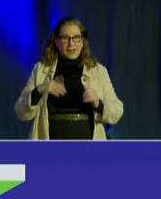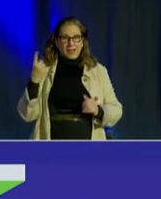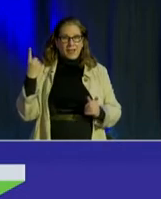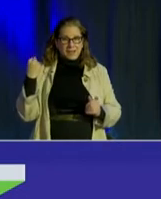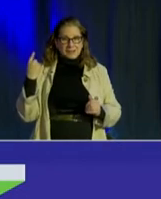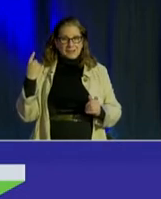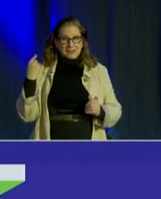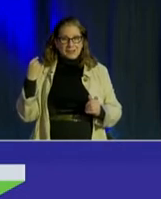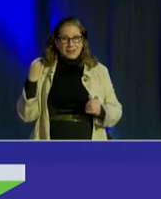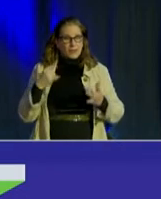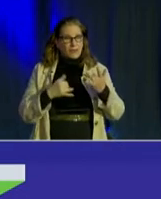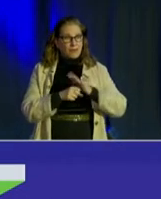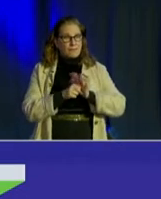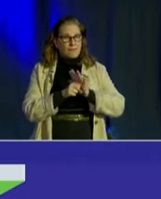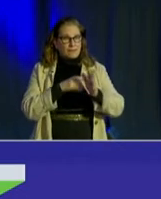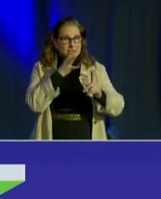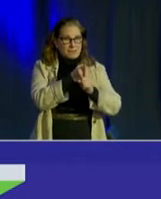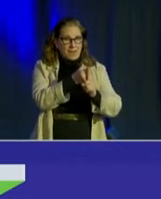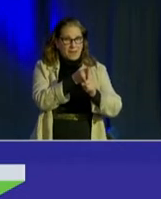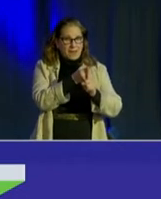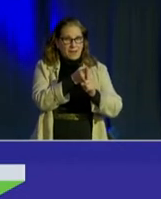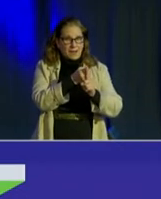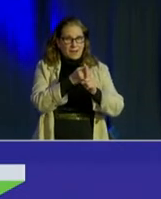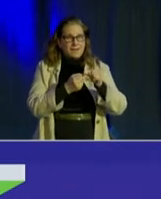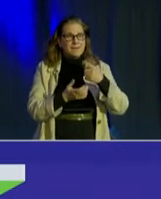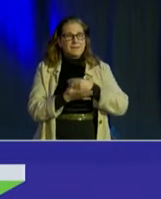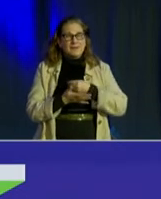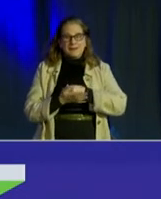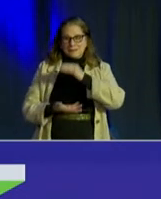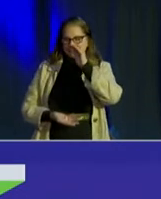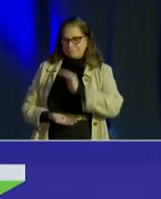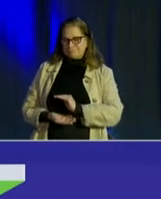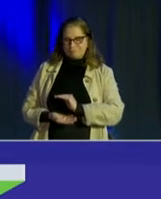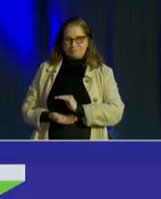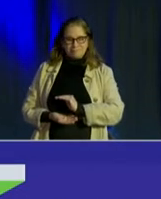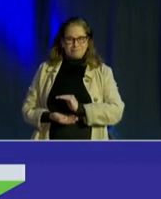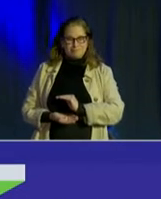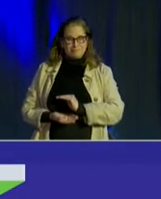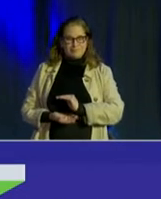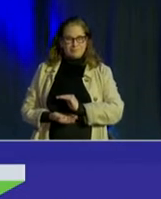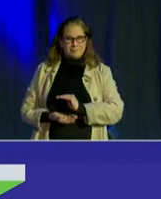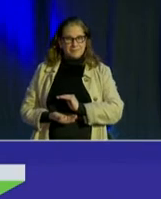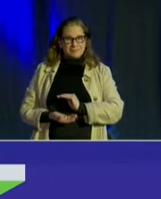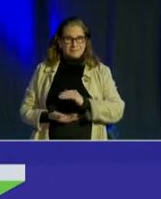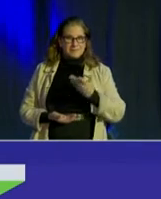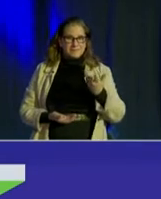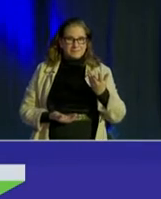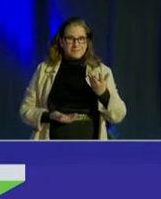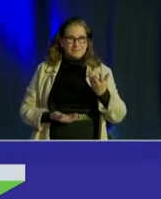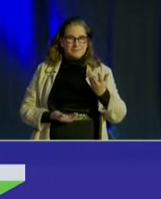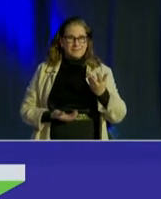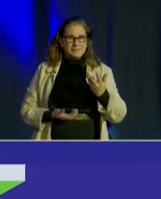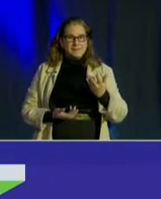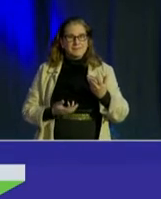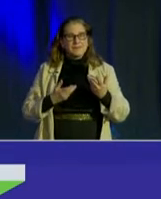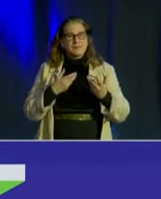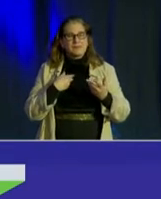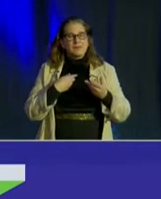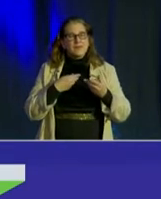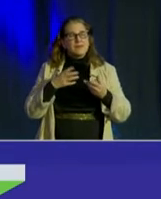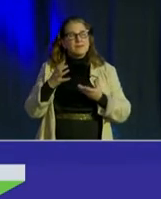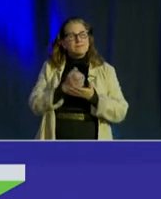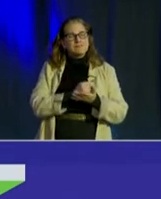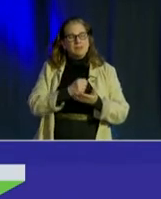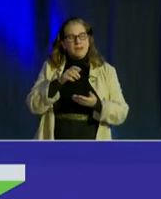revenues. That is made up of local funds generated by local tax dollars and fees and